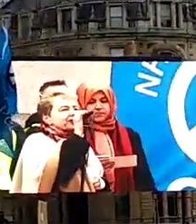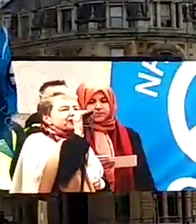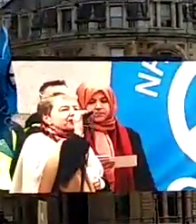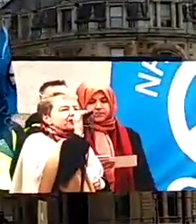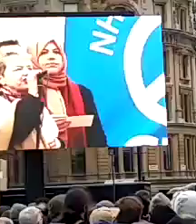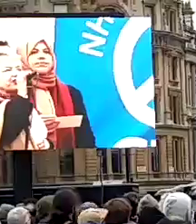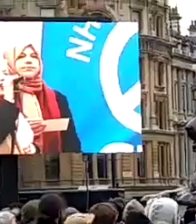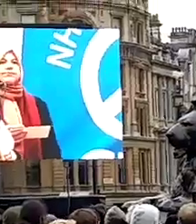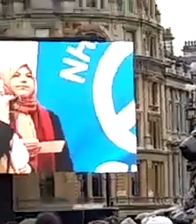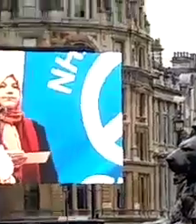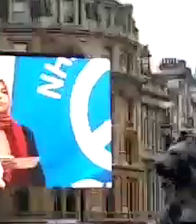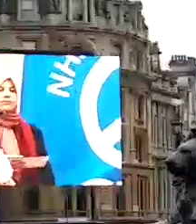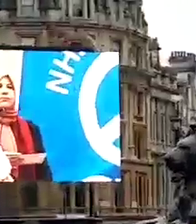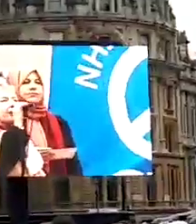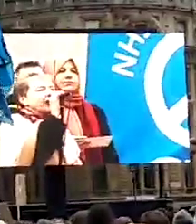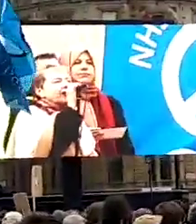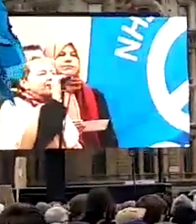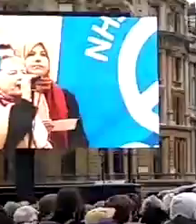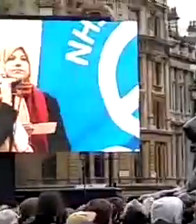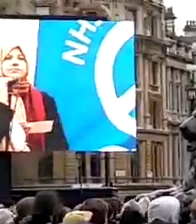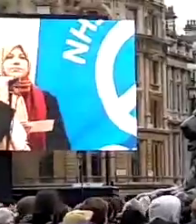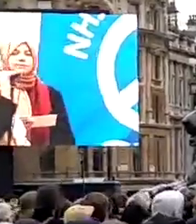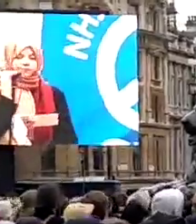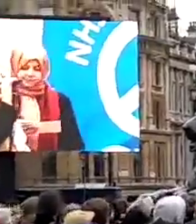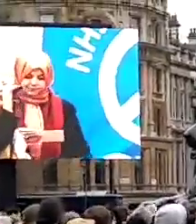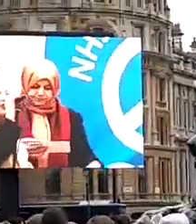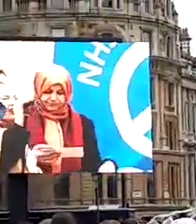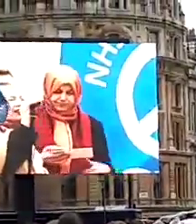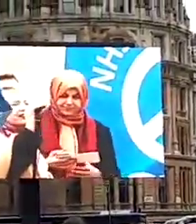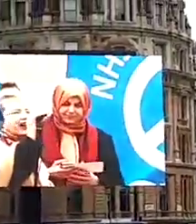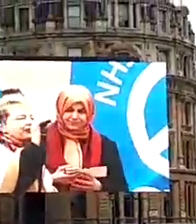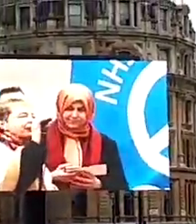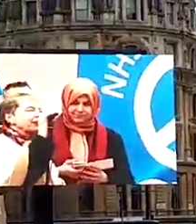Muslim Association of Britain. Welcome, Raghad.